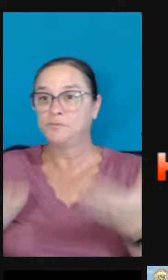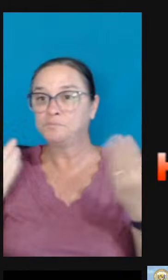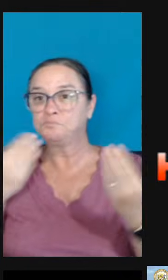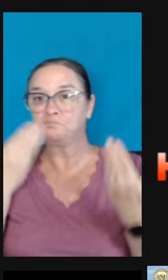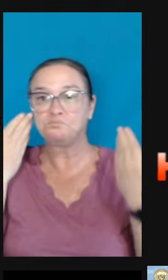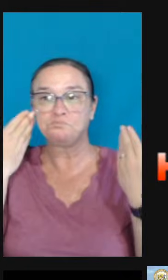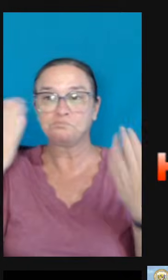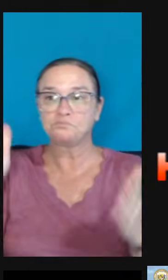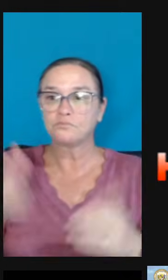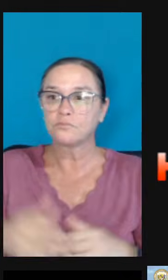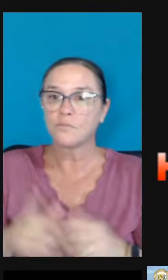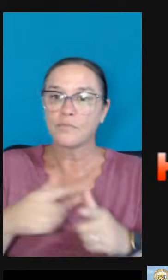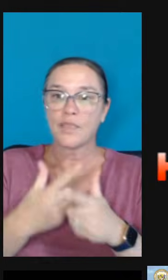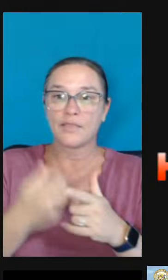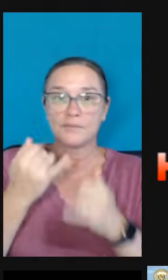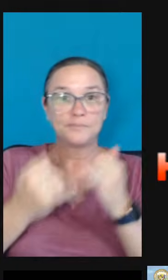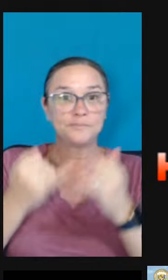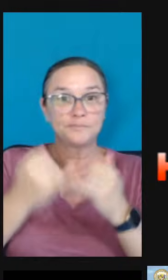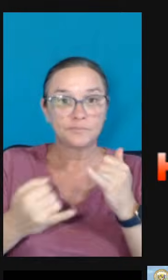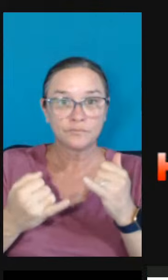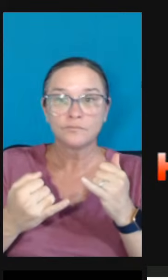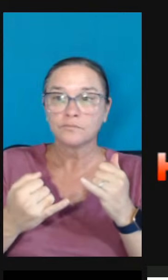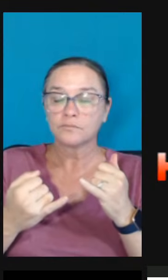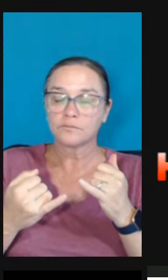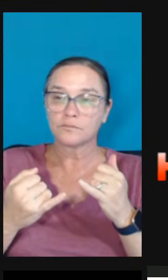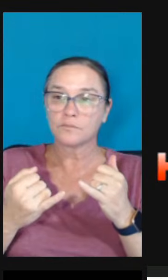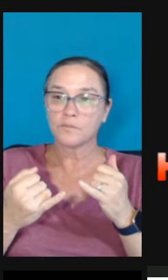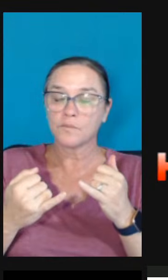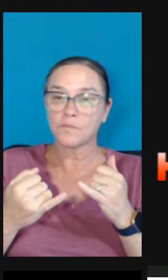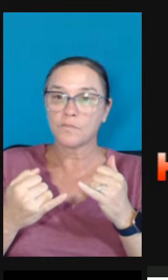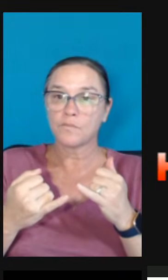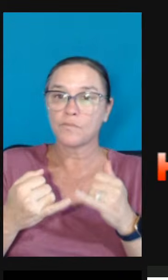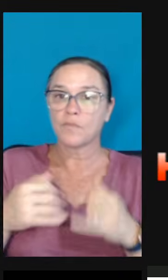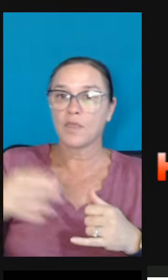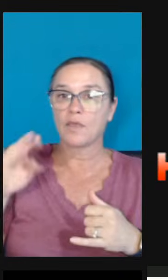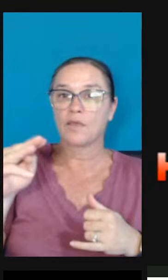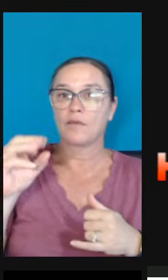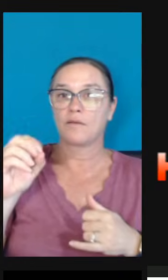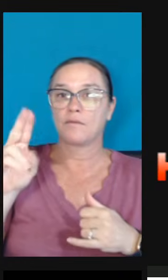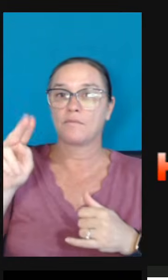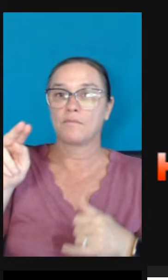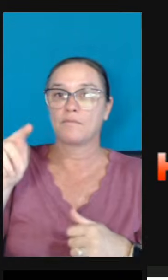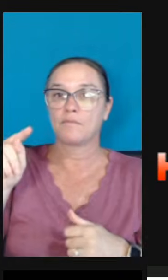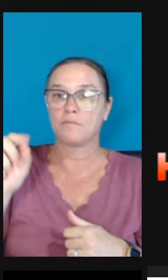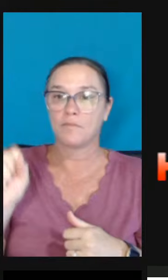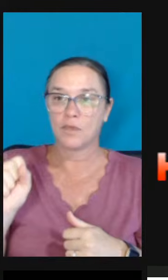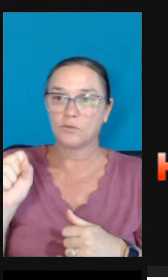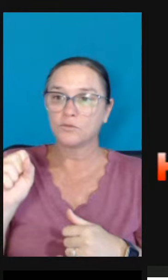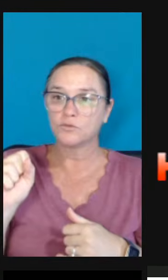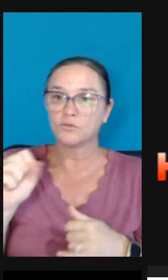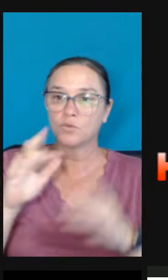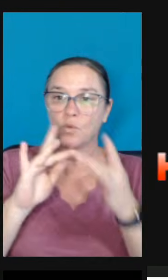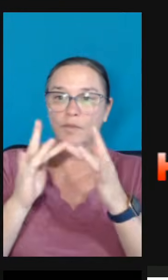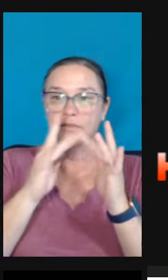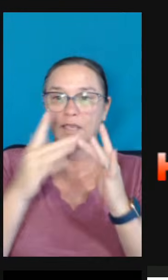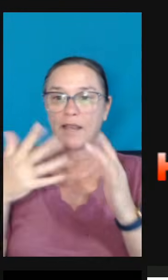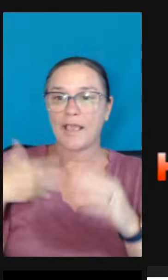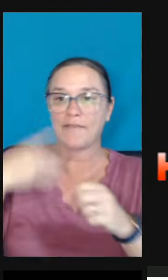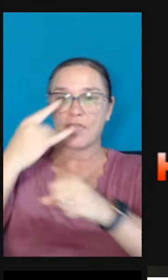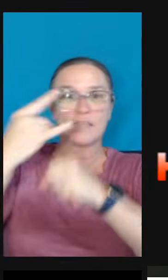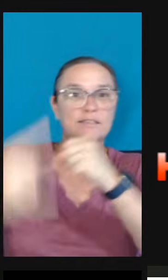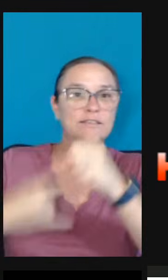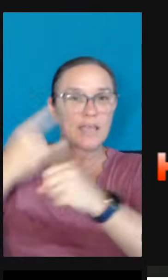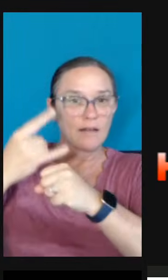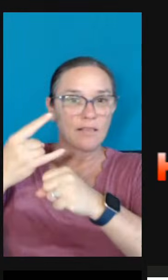And finally, we'll go to the Mounts website, which is capturing satellite data and serving